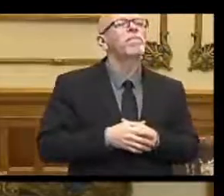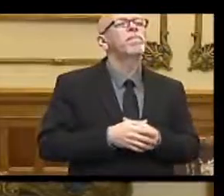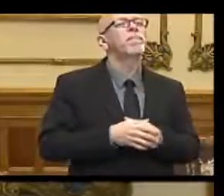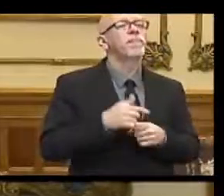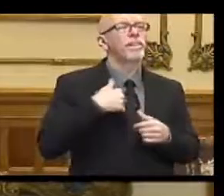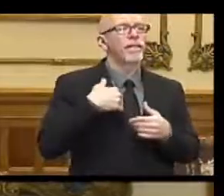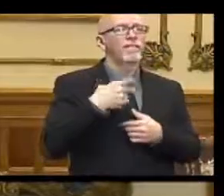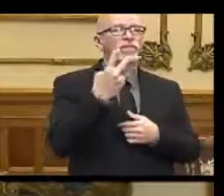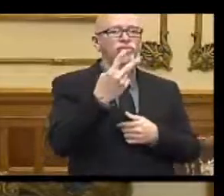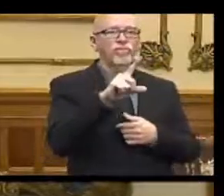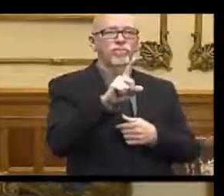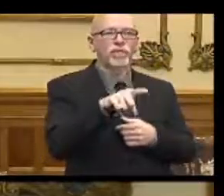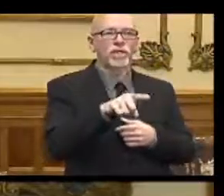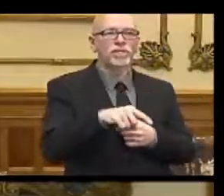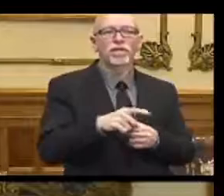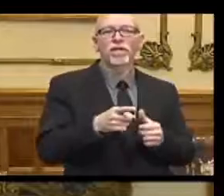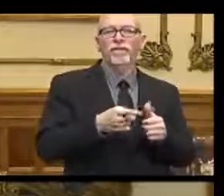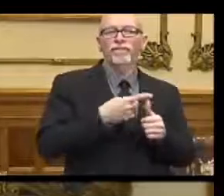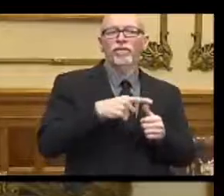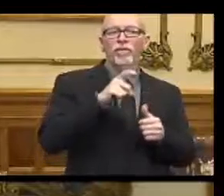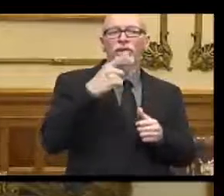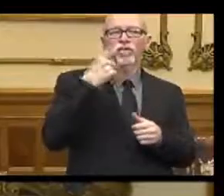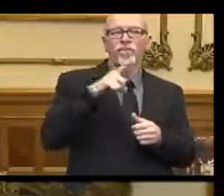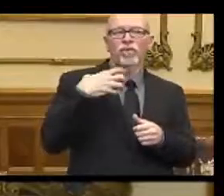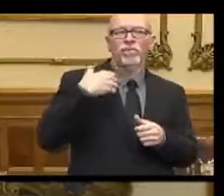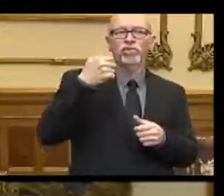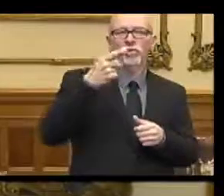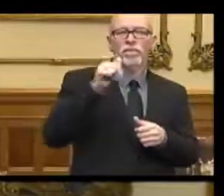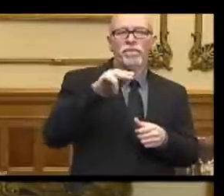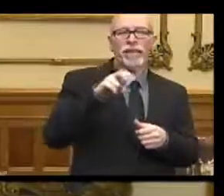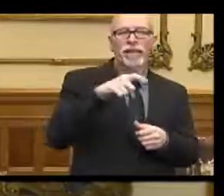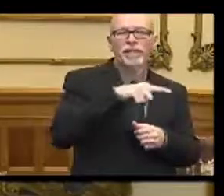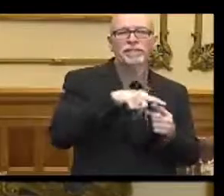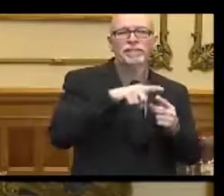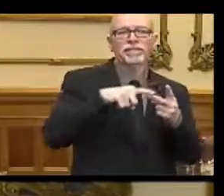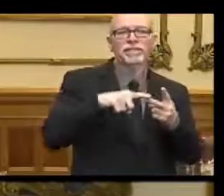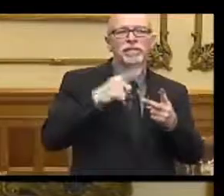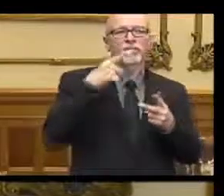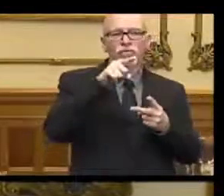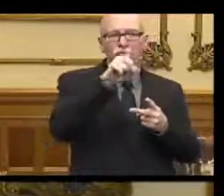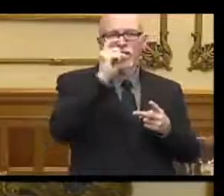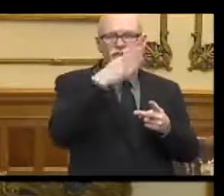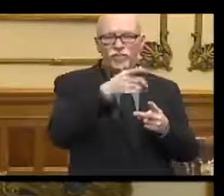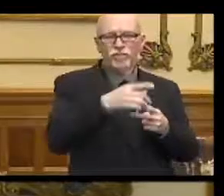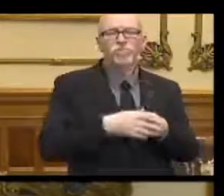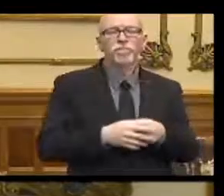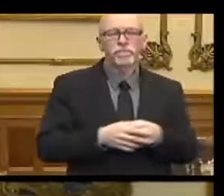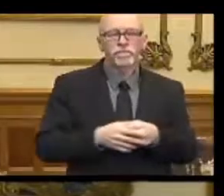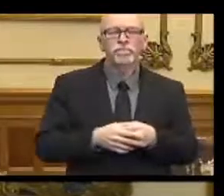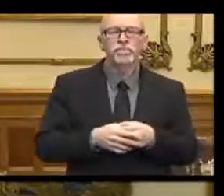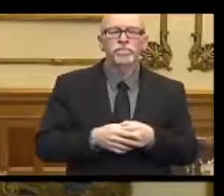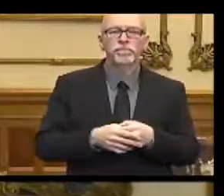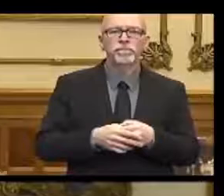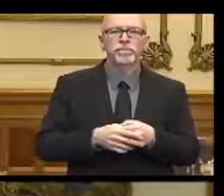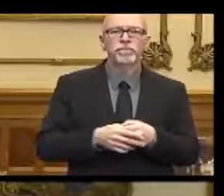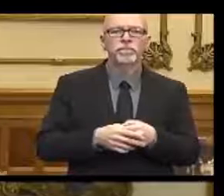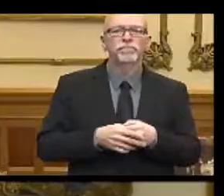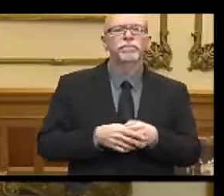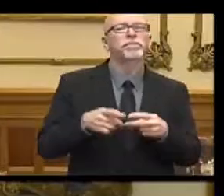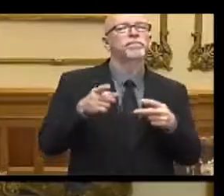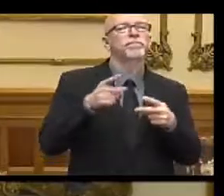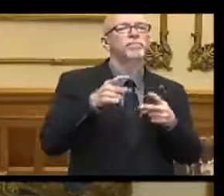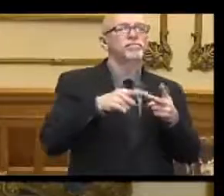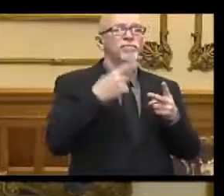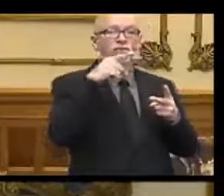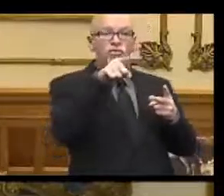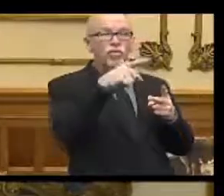have two questions. The first one for Commissioner Payne, and the second one for you, Governor. Okay. The one for